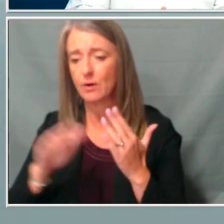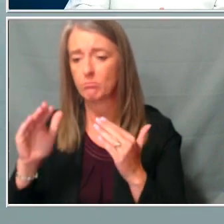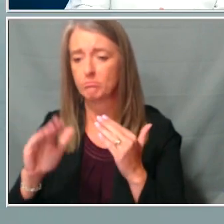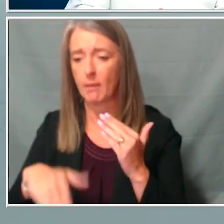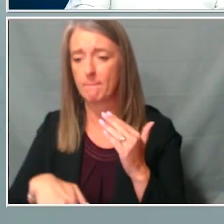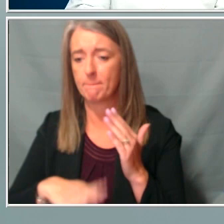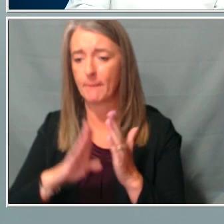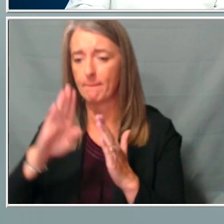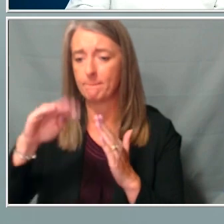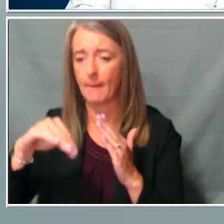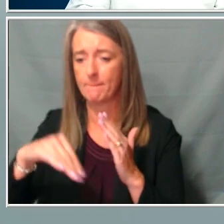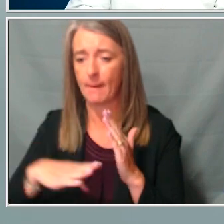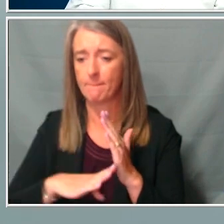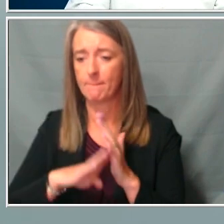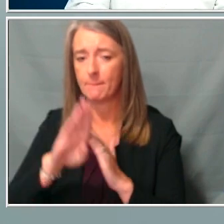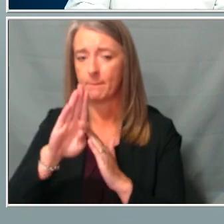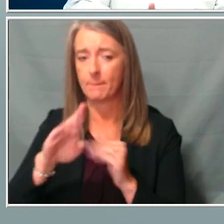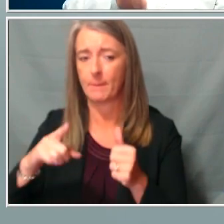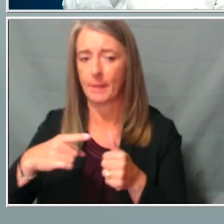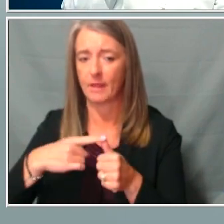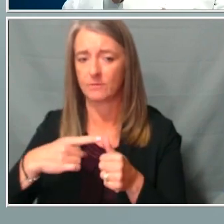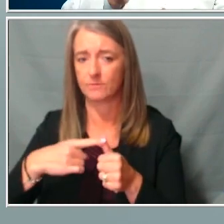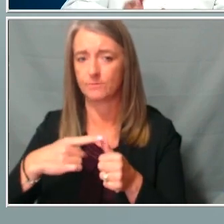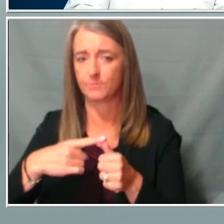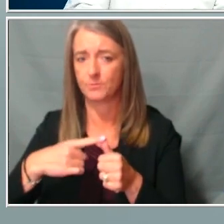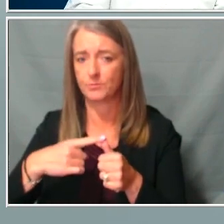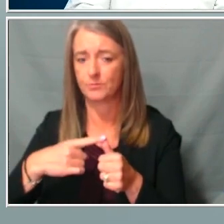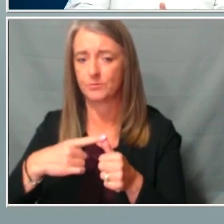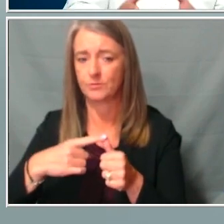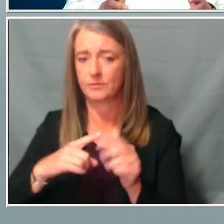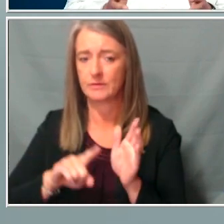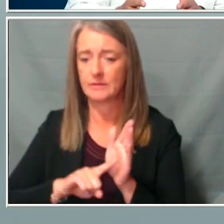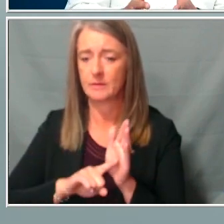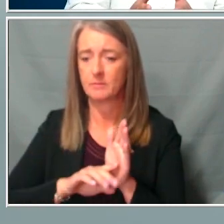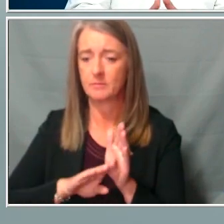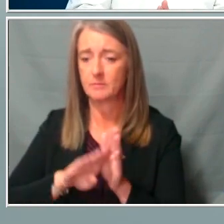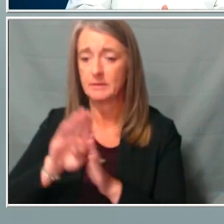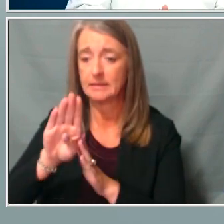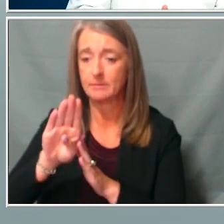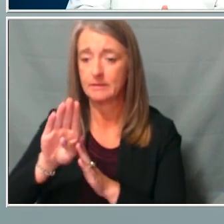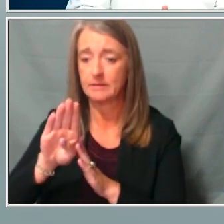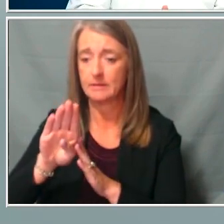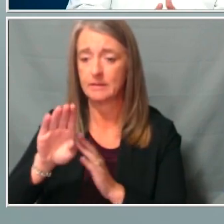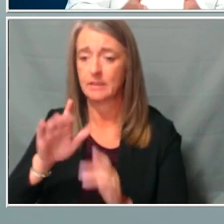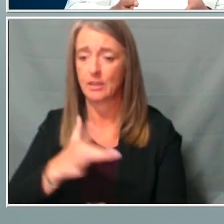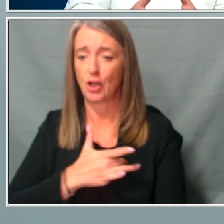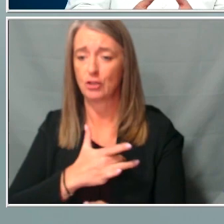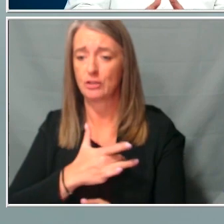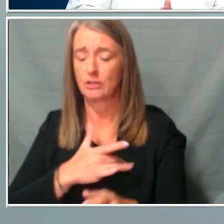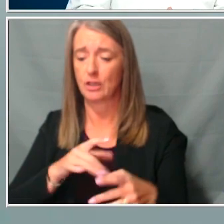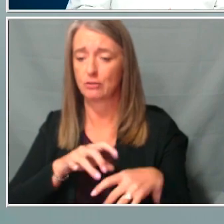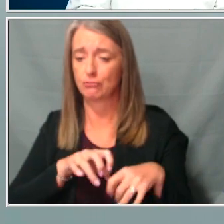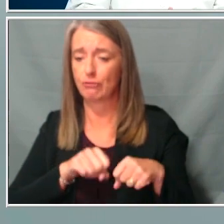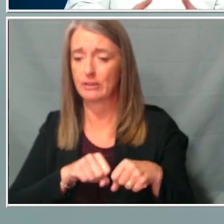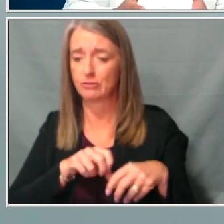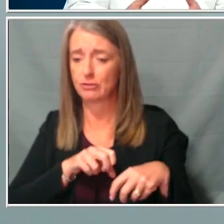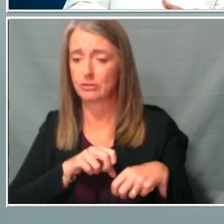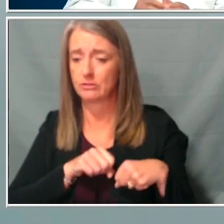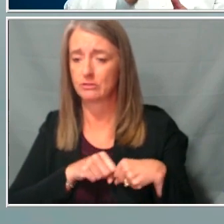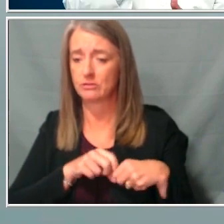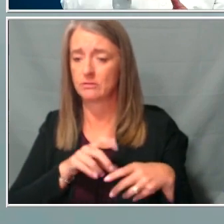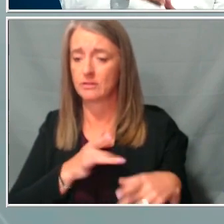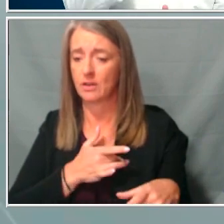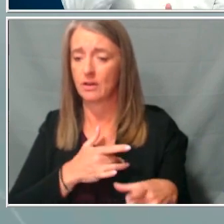on the EKG. Okay, the first, the big spike is actually the contraction of the heart muscle in the bottom chamber of the heart.